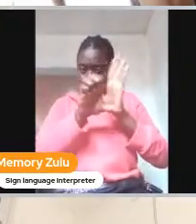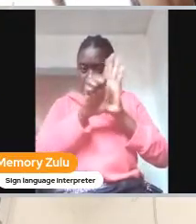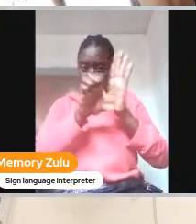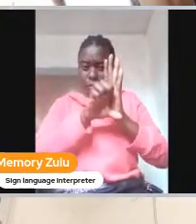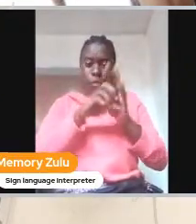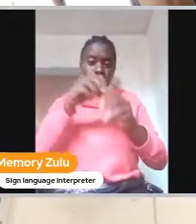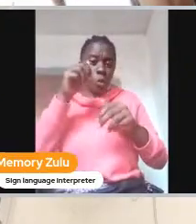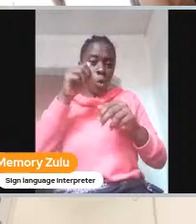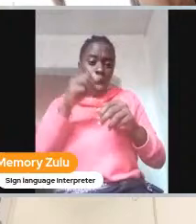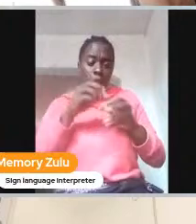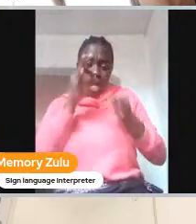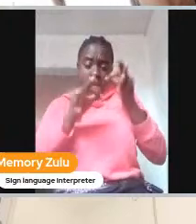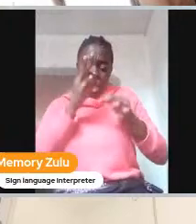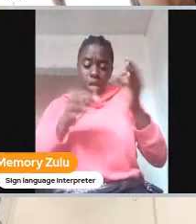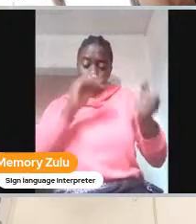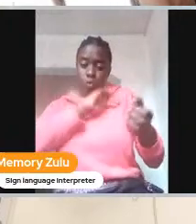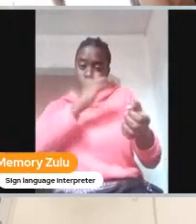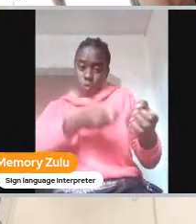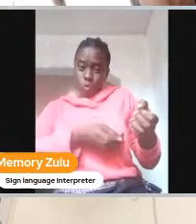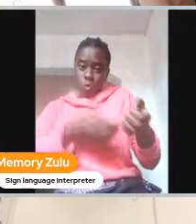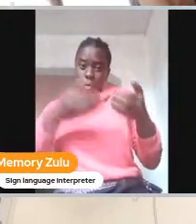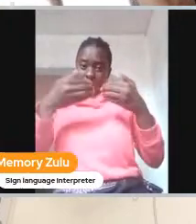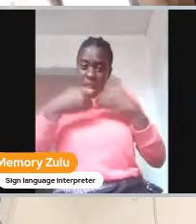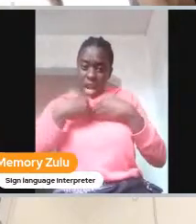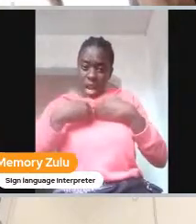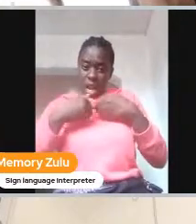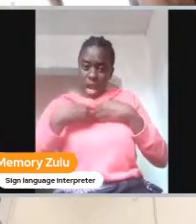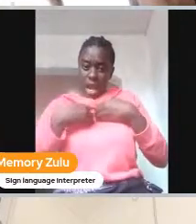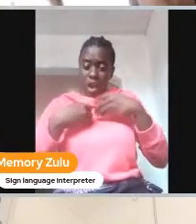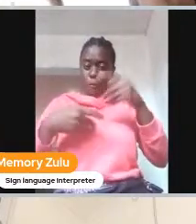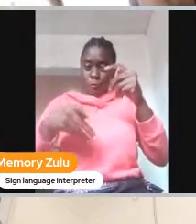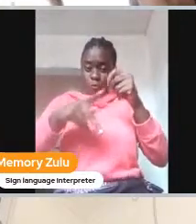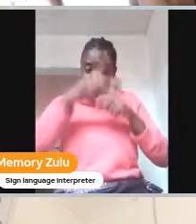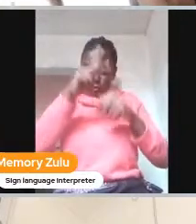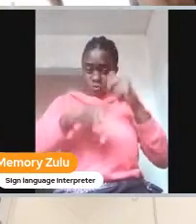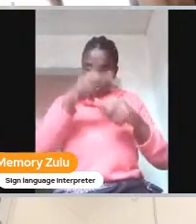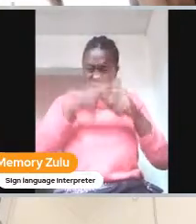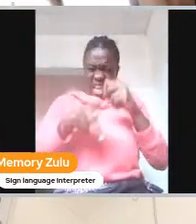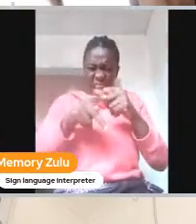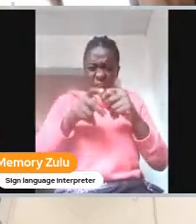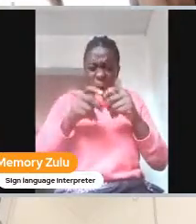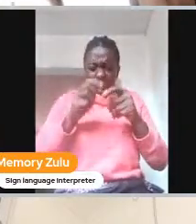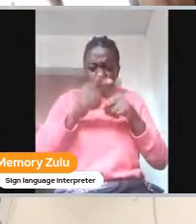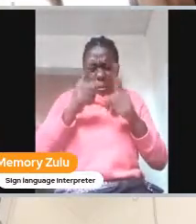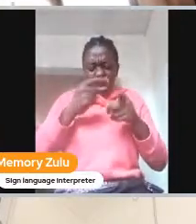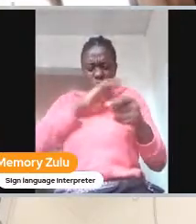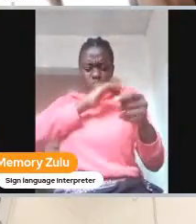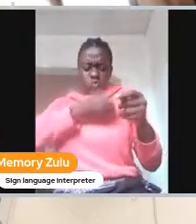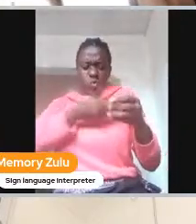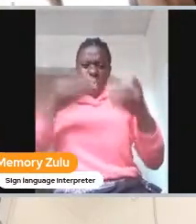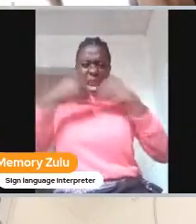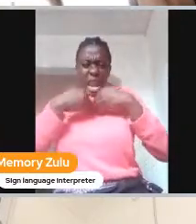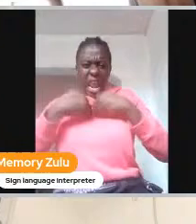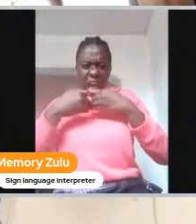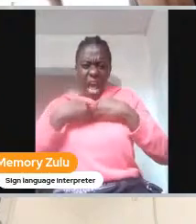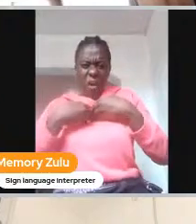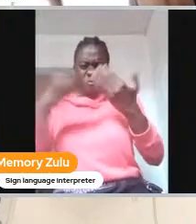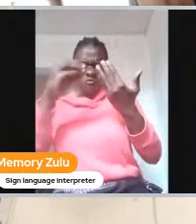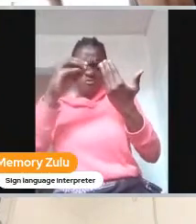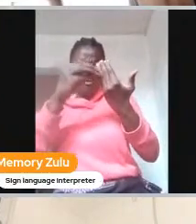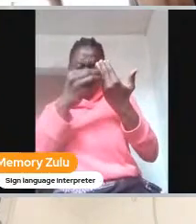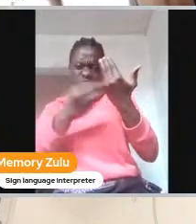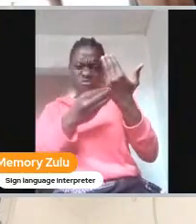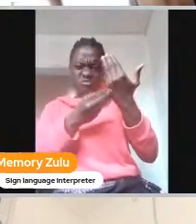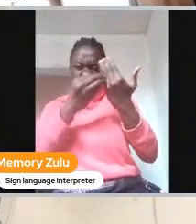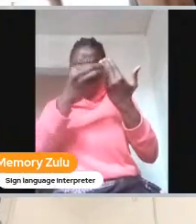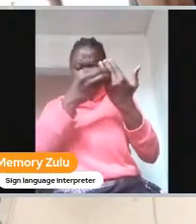then they have unprotected coitus or sex with someone who is infected, the chunk, the sore-like thing